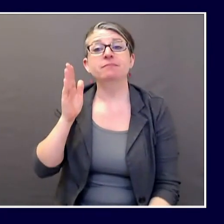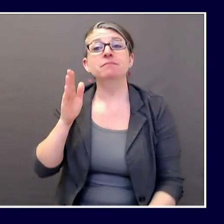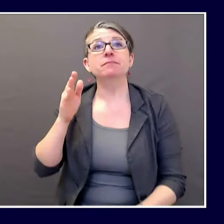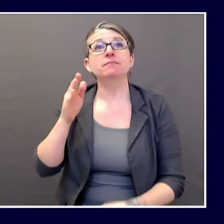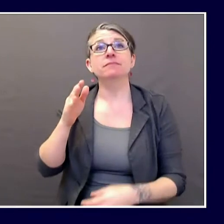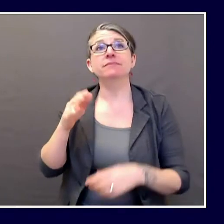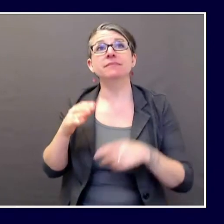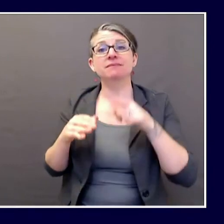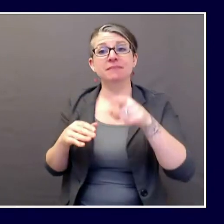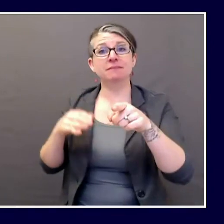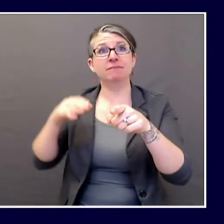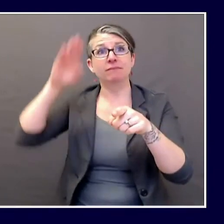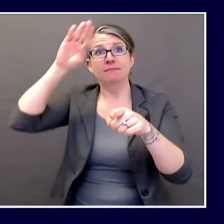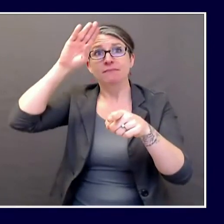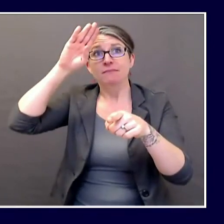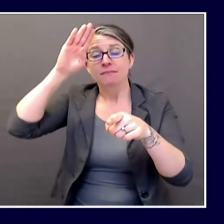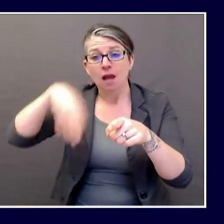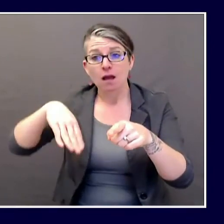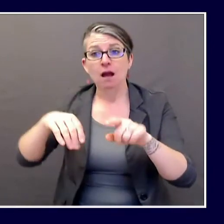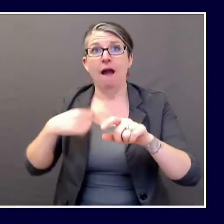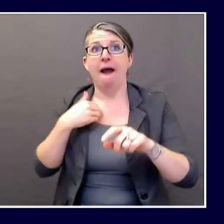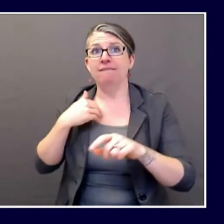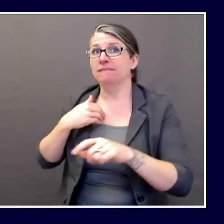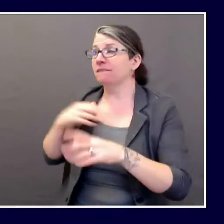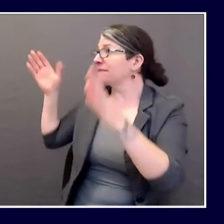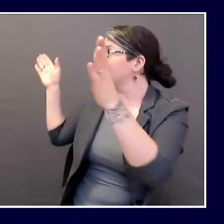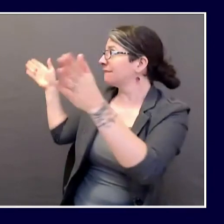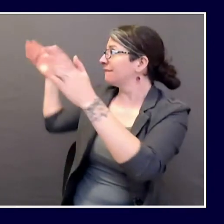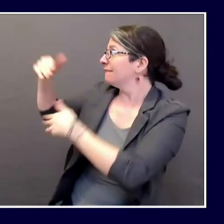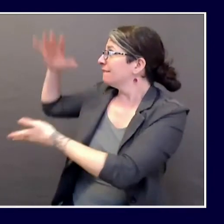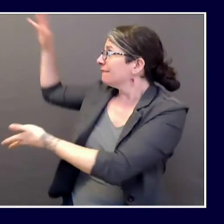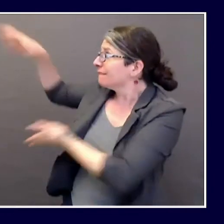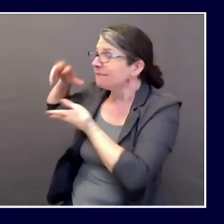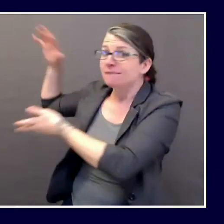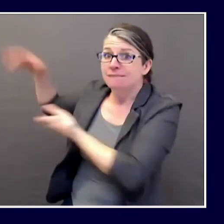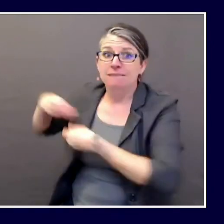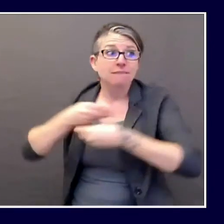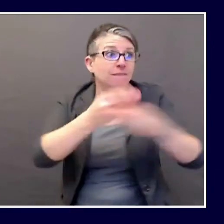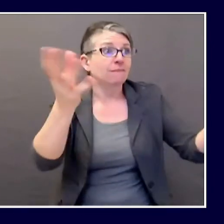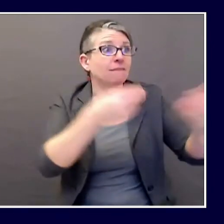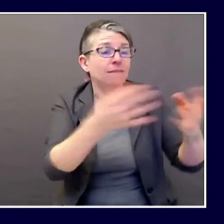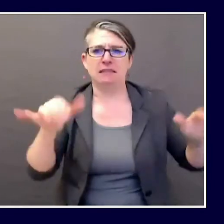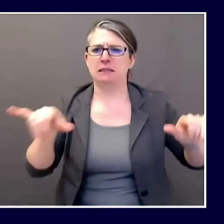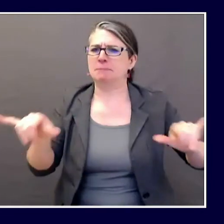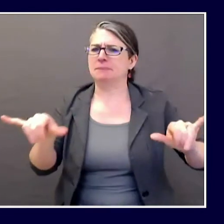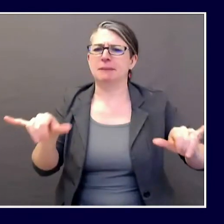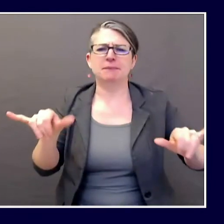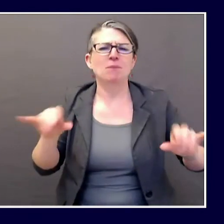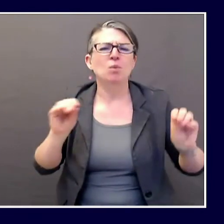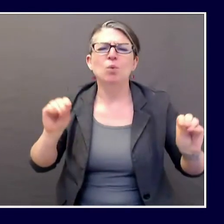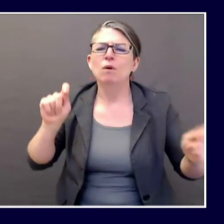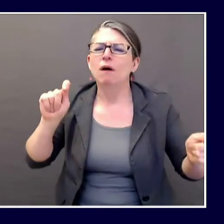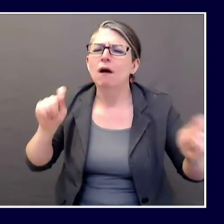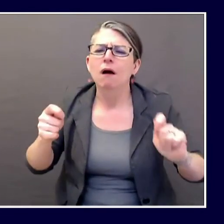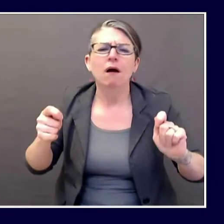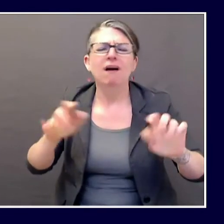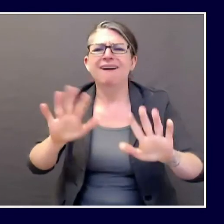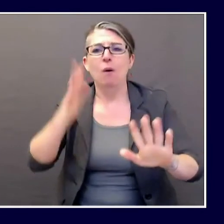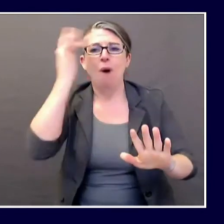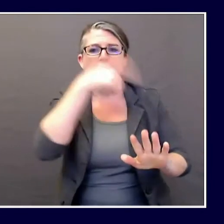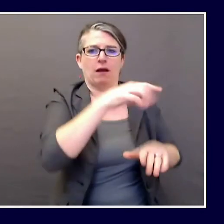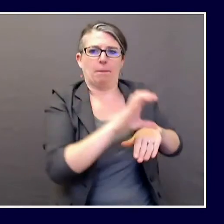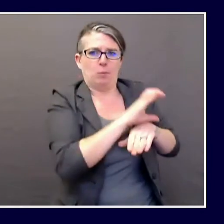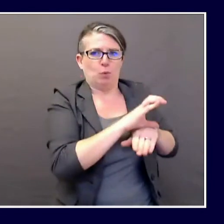our tracking, our data management of those. Number two, new orders of vaccine are